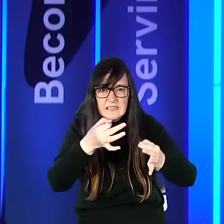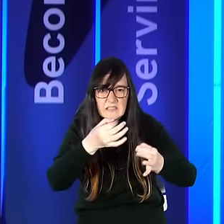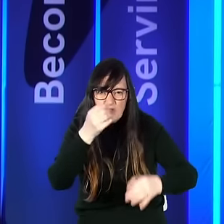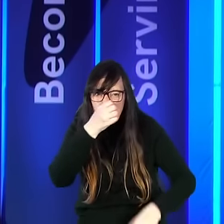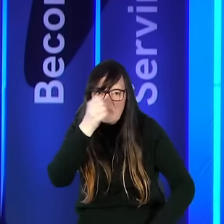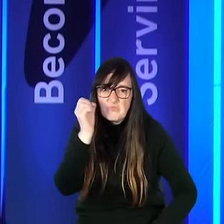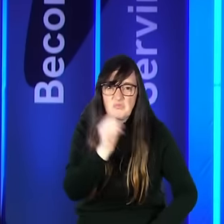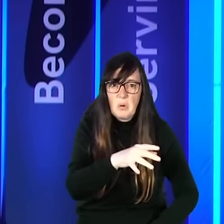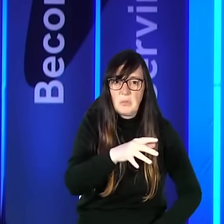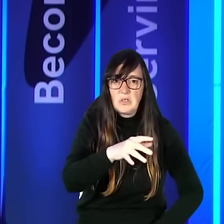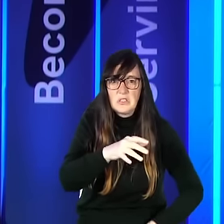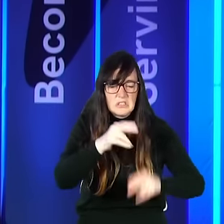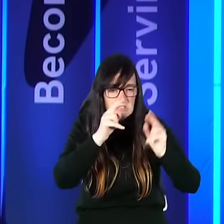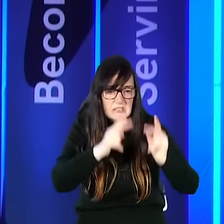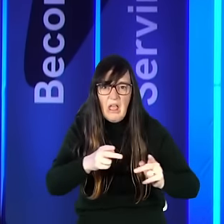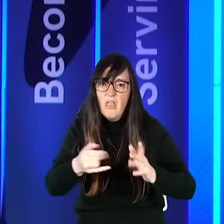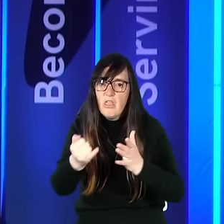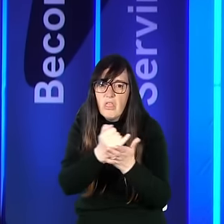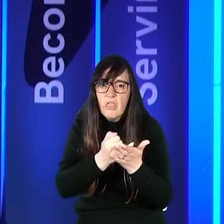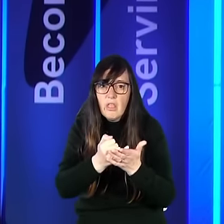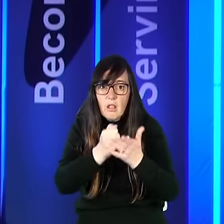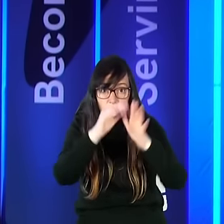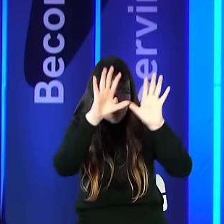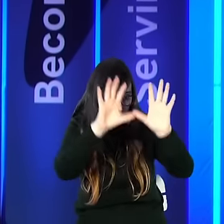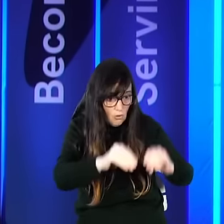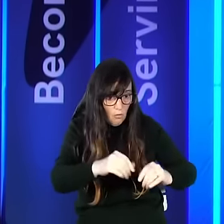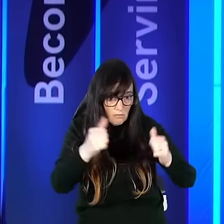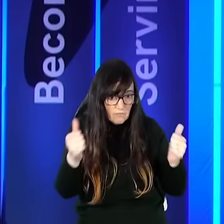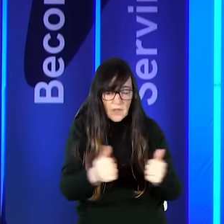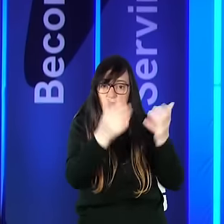where there is no more decay and death, all taken away.